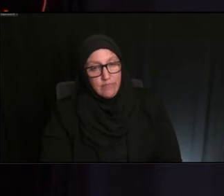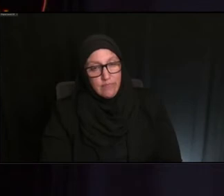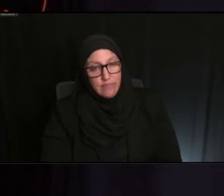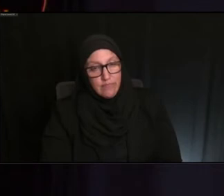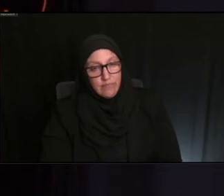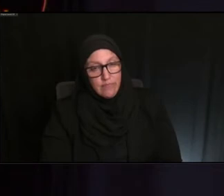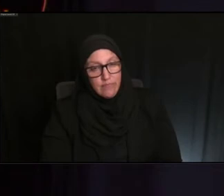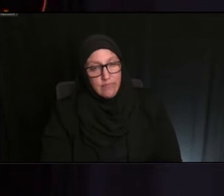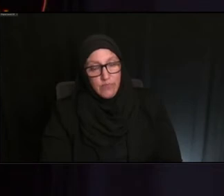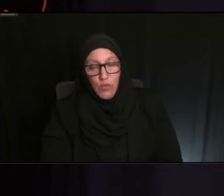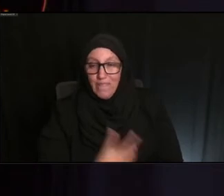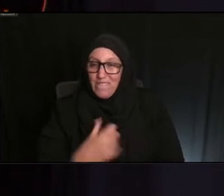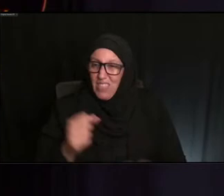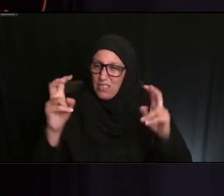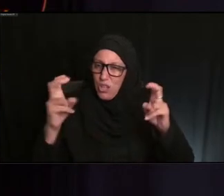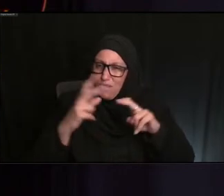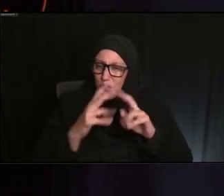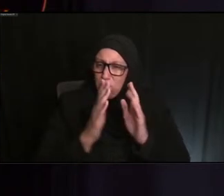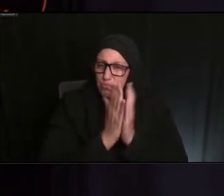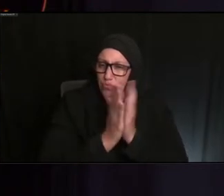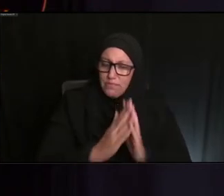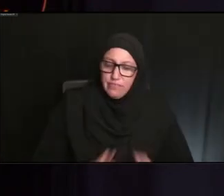book.